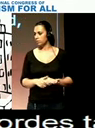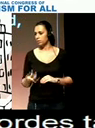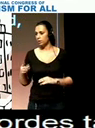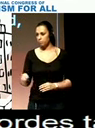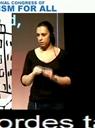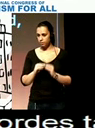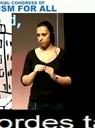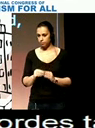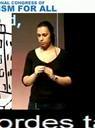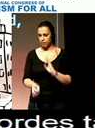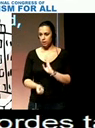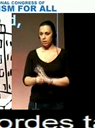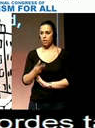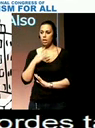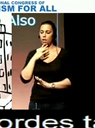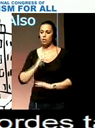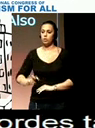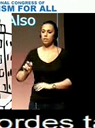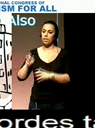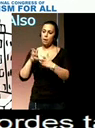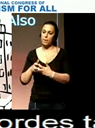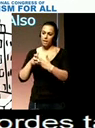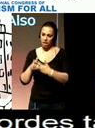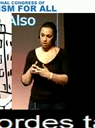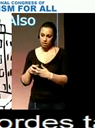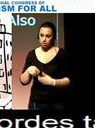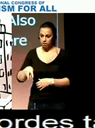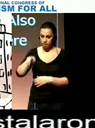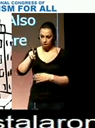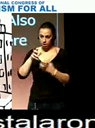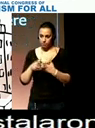brought up to standard to allow access to all stations.